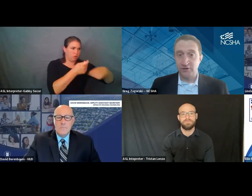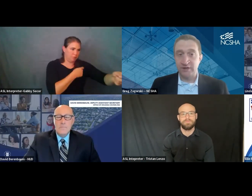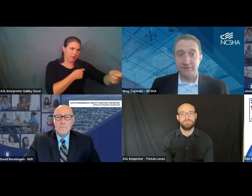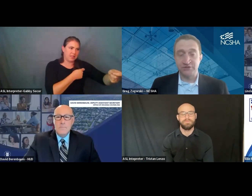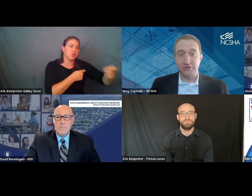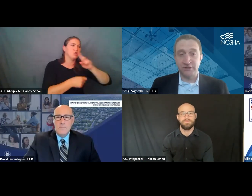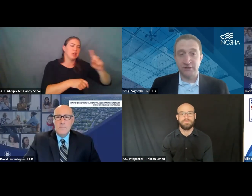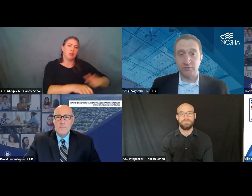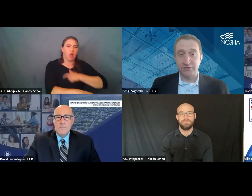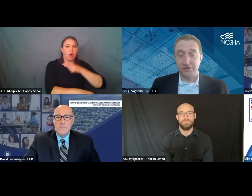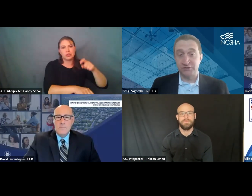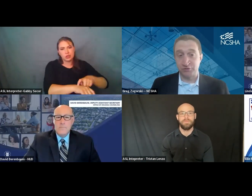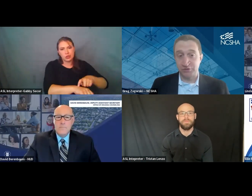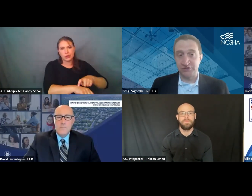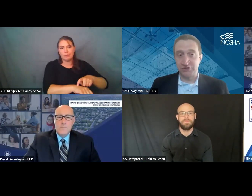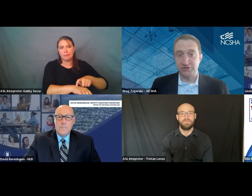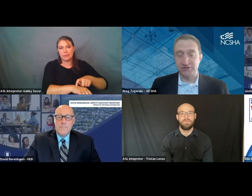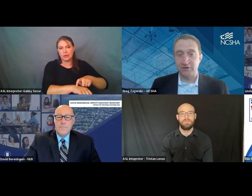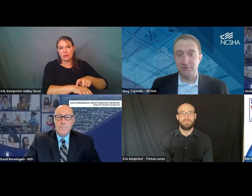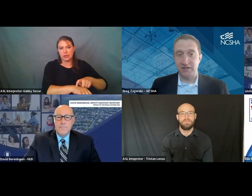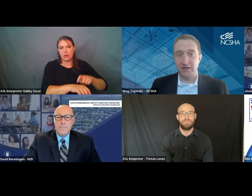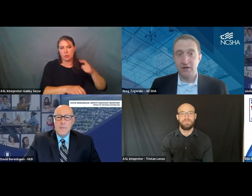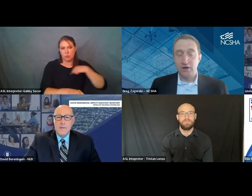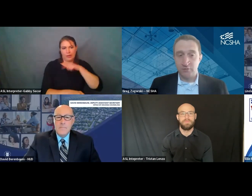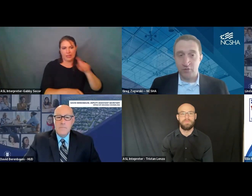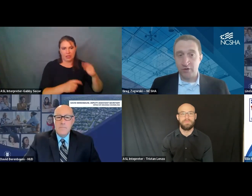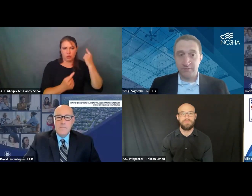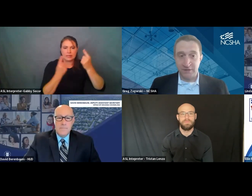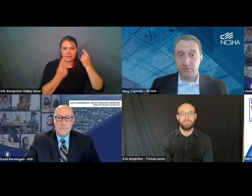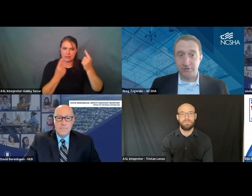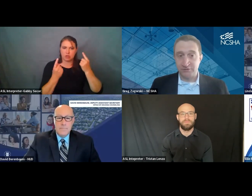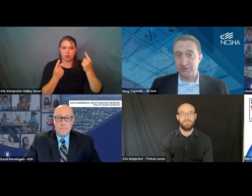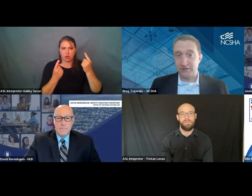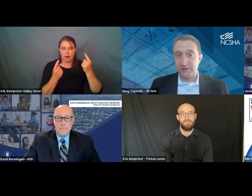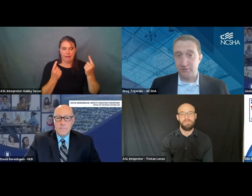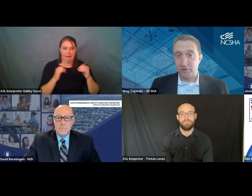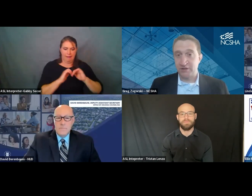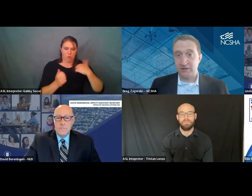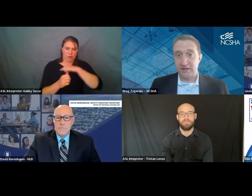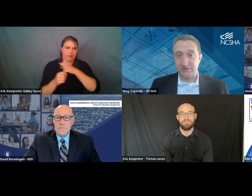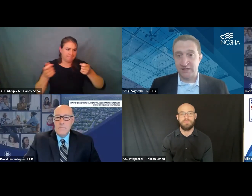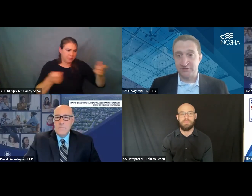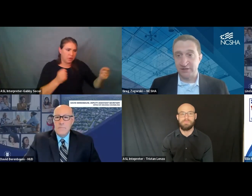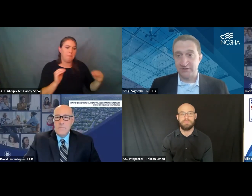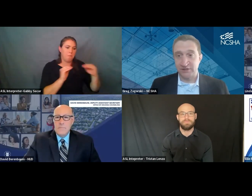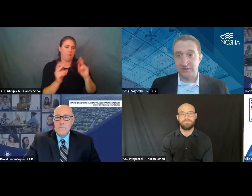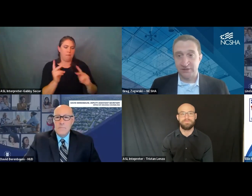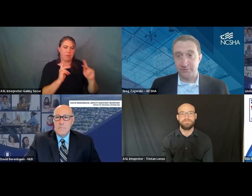long term, obviously, one of the things is to consider is how can we get more people interested in working in housing